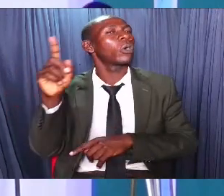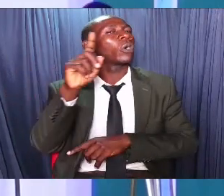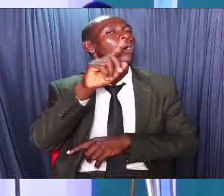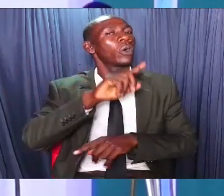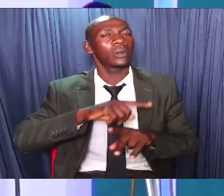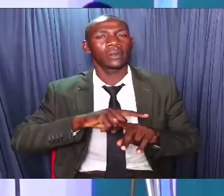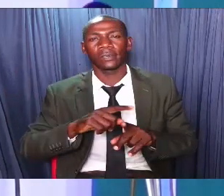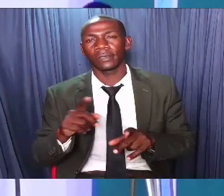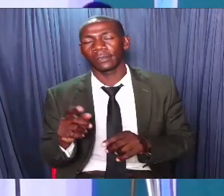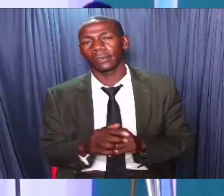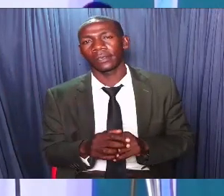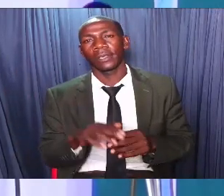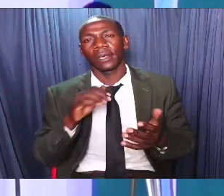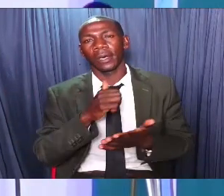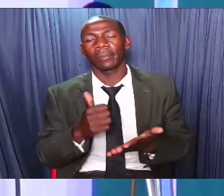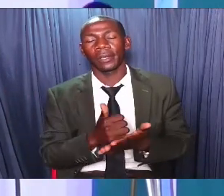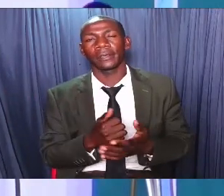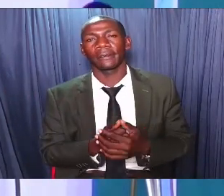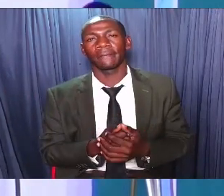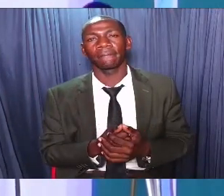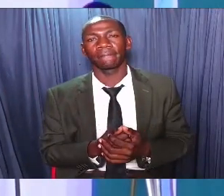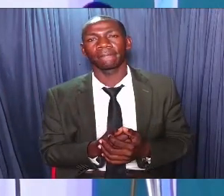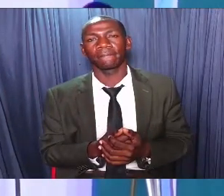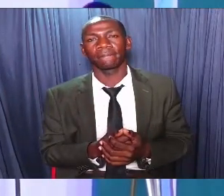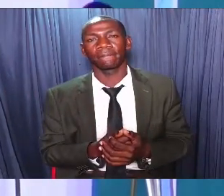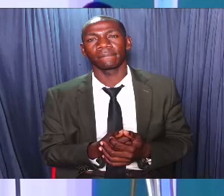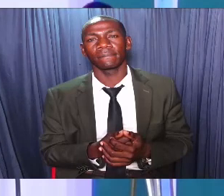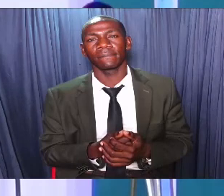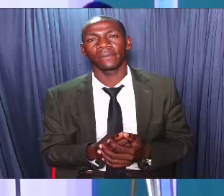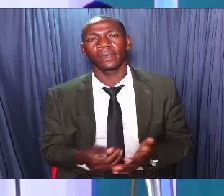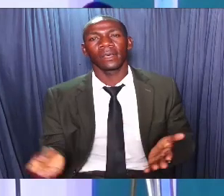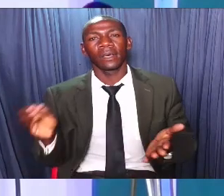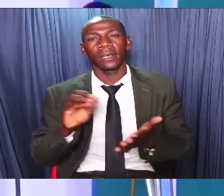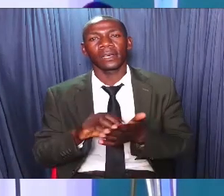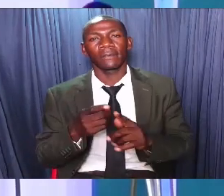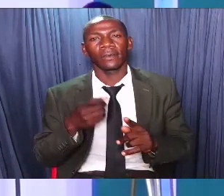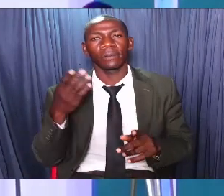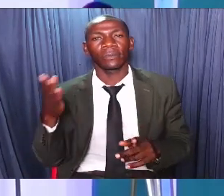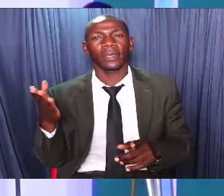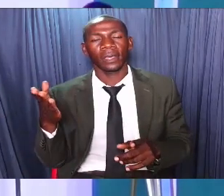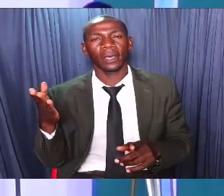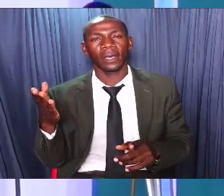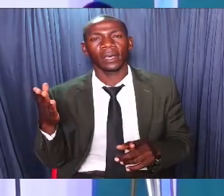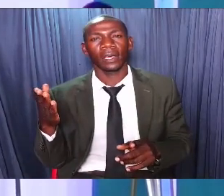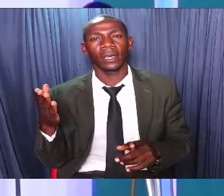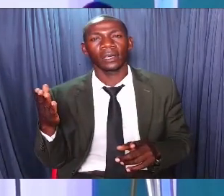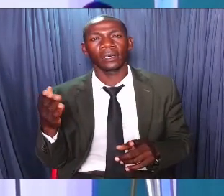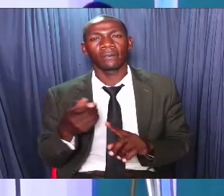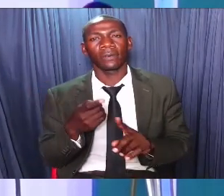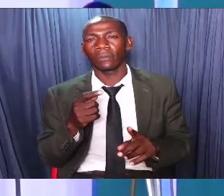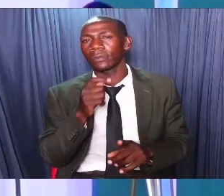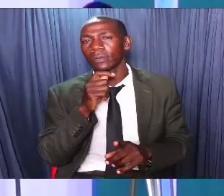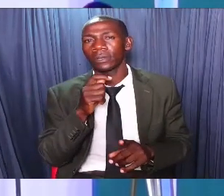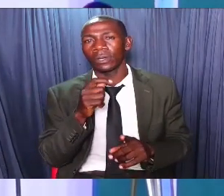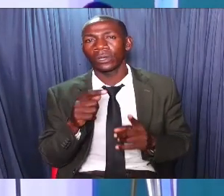day. Amen. Amen. Tena kutoka hapo Temeke Dar es Salaam. Then from Temeke in Dar es Salaam.